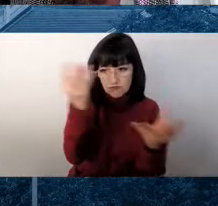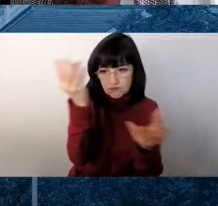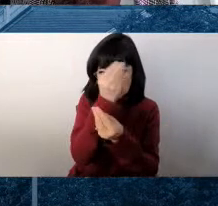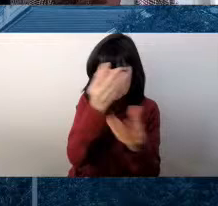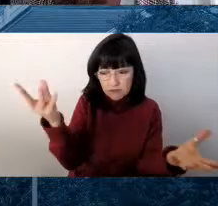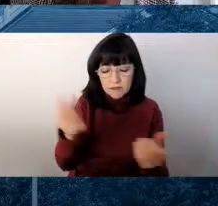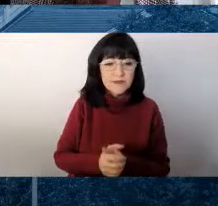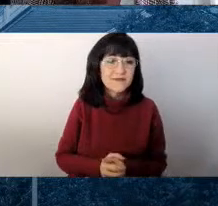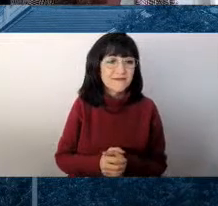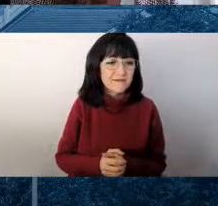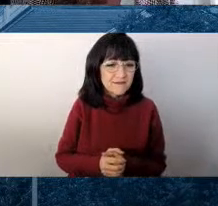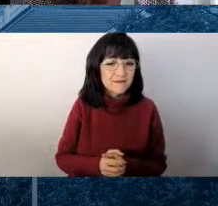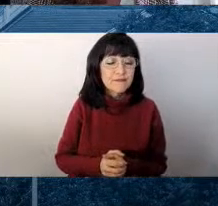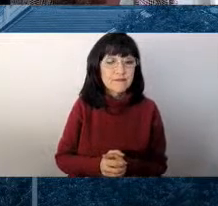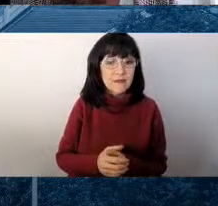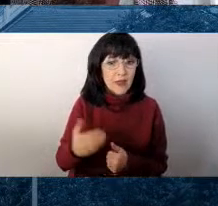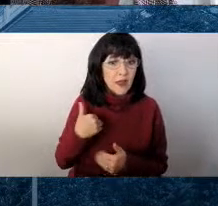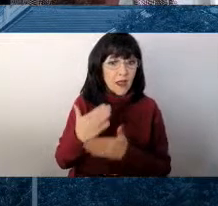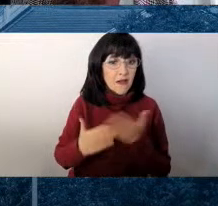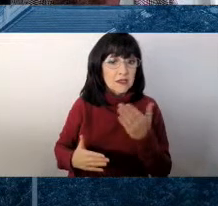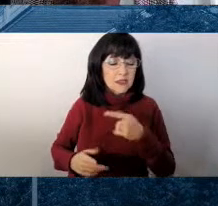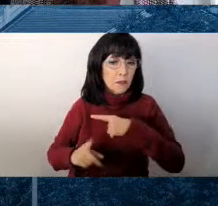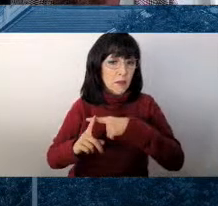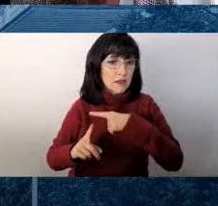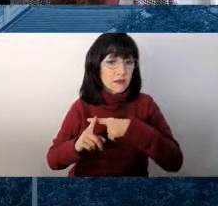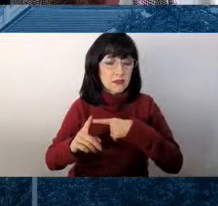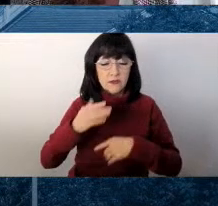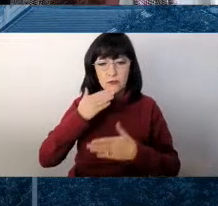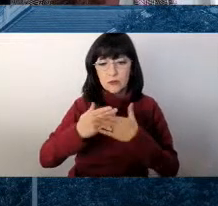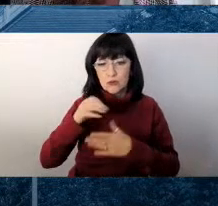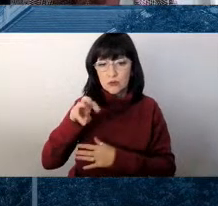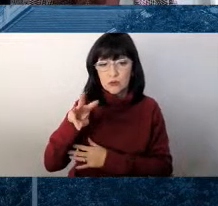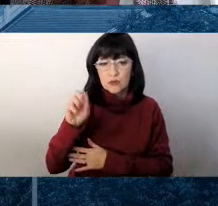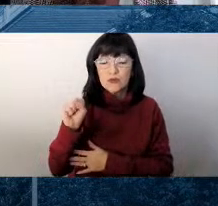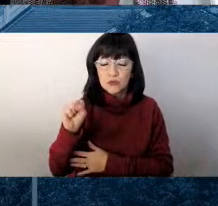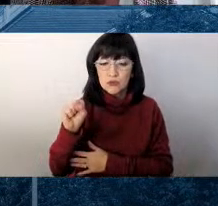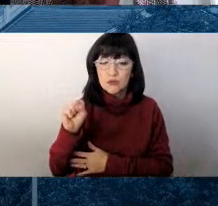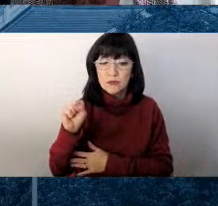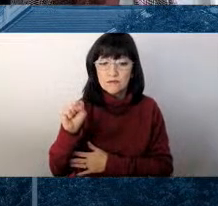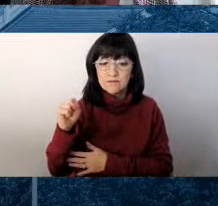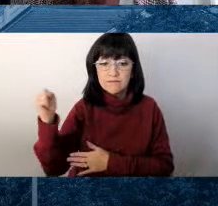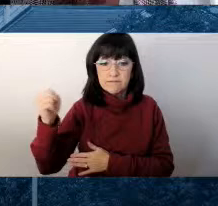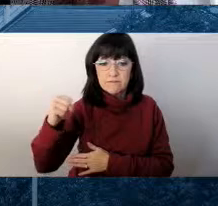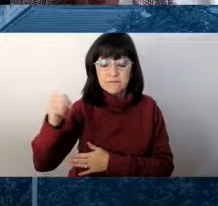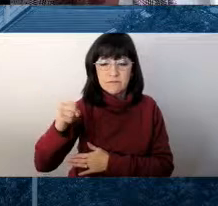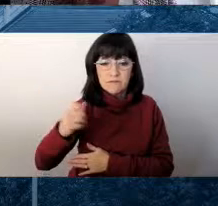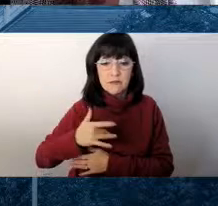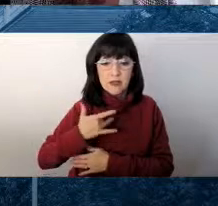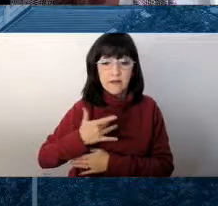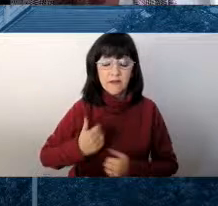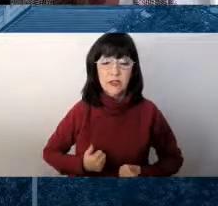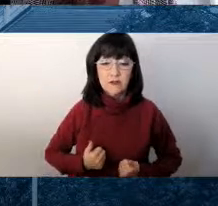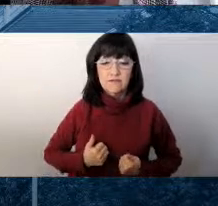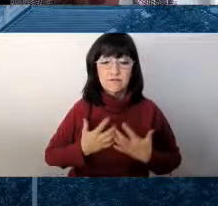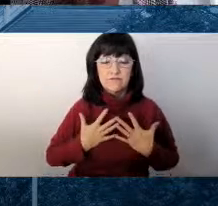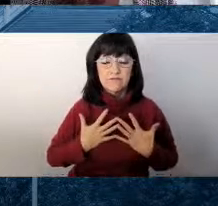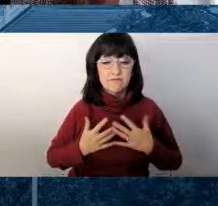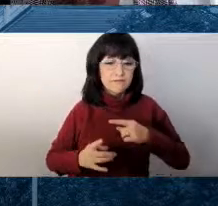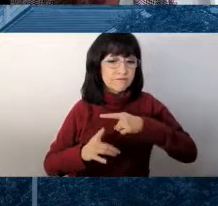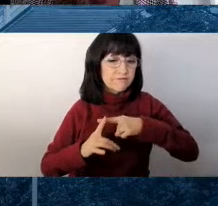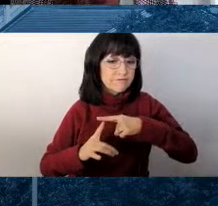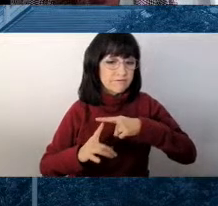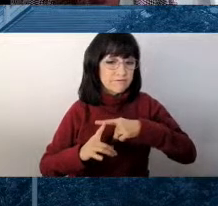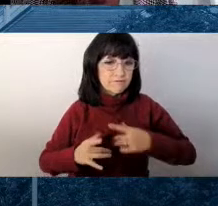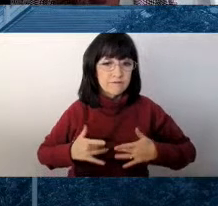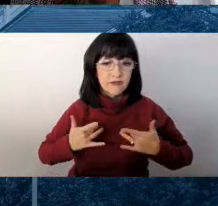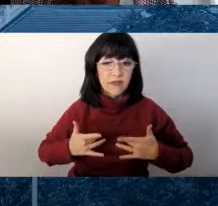got a little bit of positive news, so we're got some optimism in our presentation today.